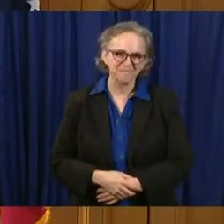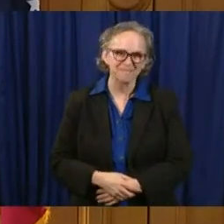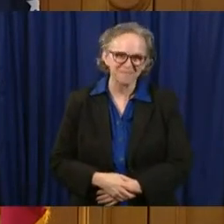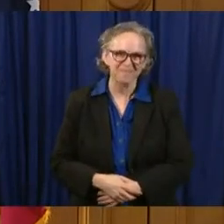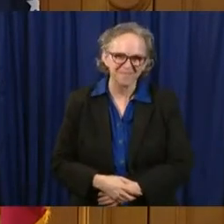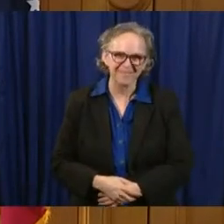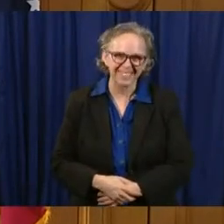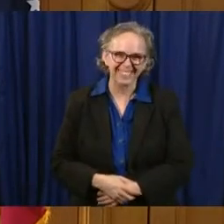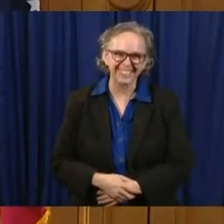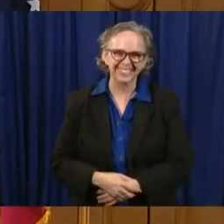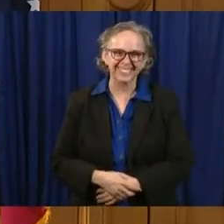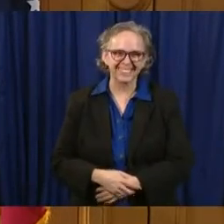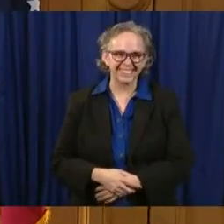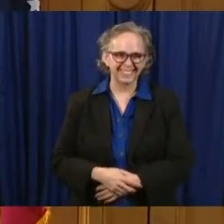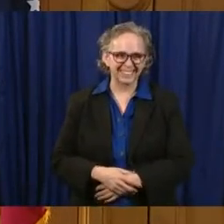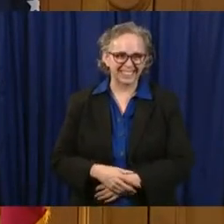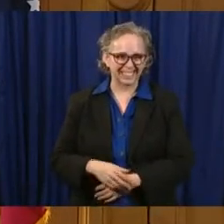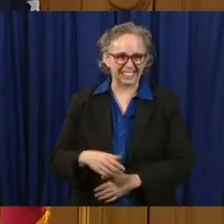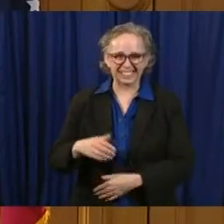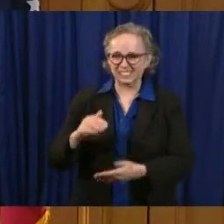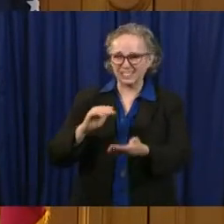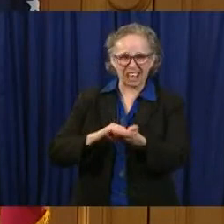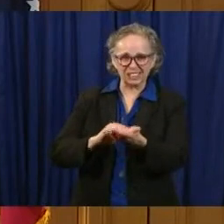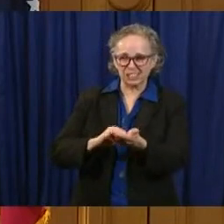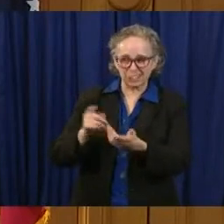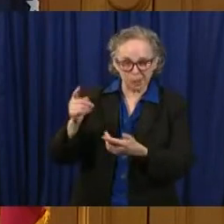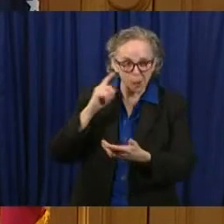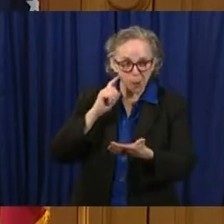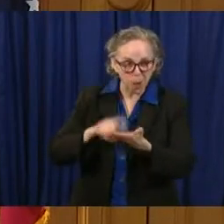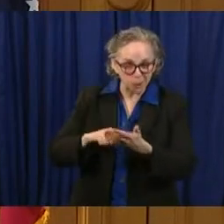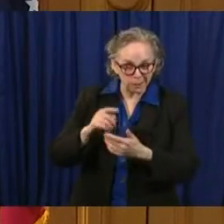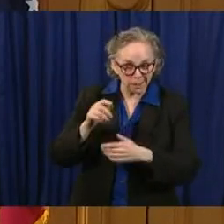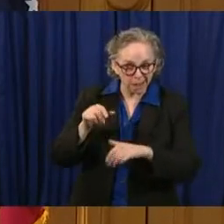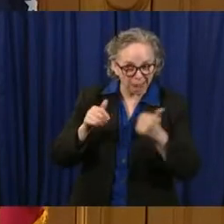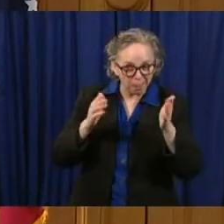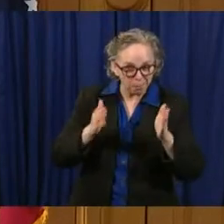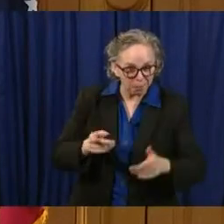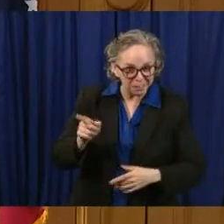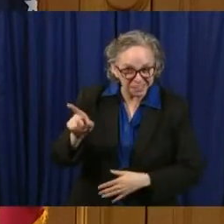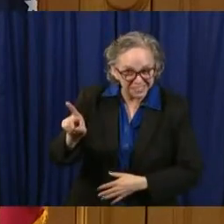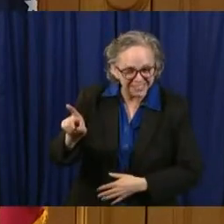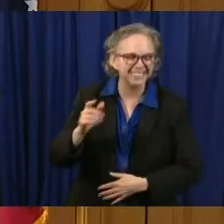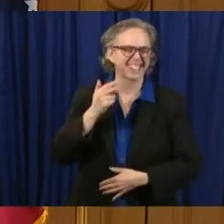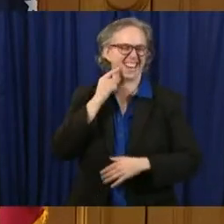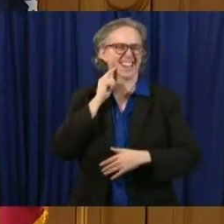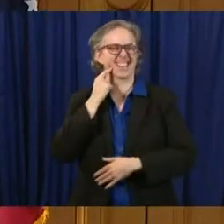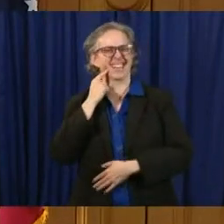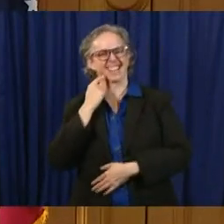I know Dr. Acton, you might have recognized one of those persons in there at any rate. I recognize